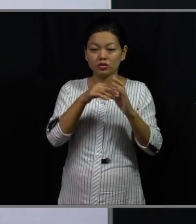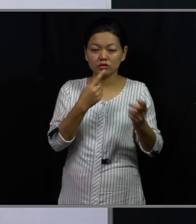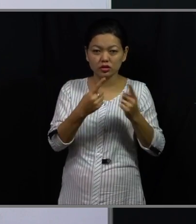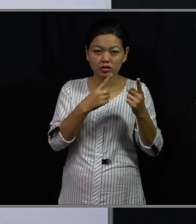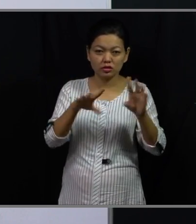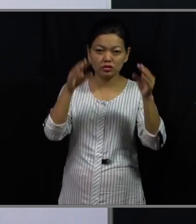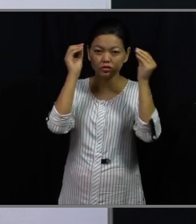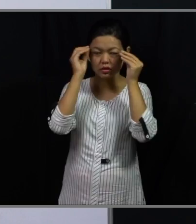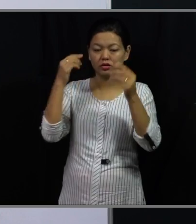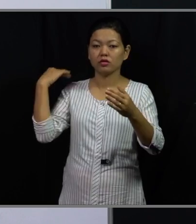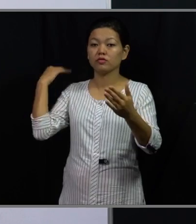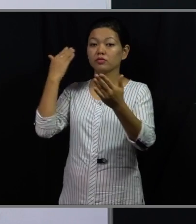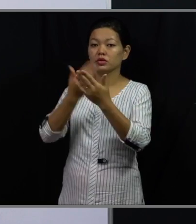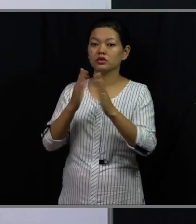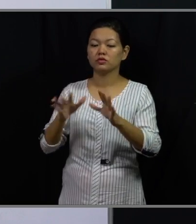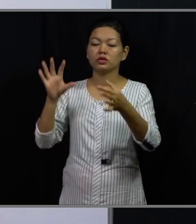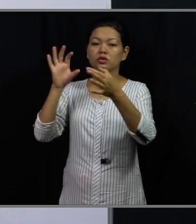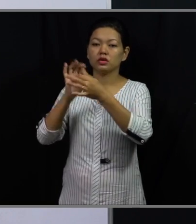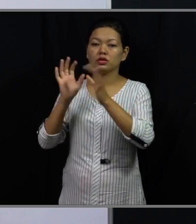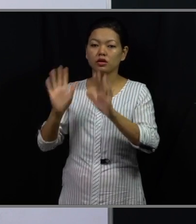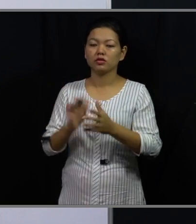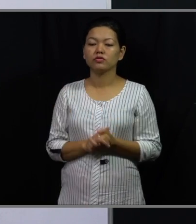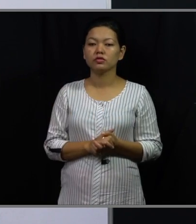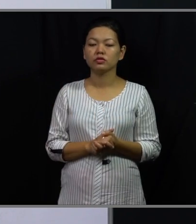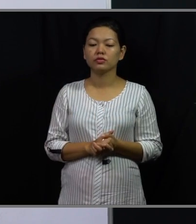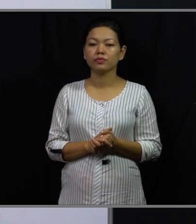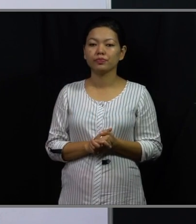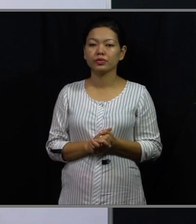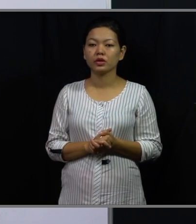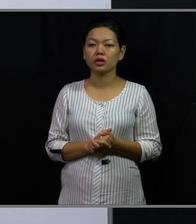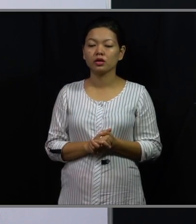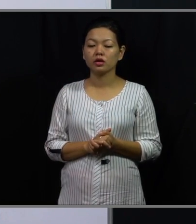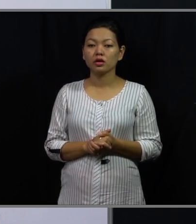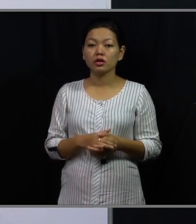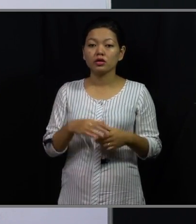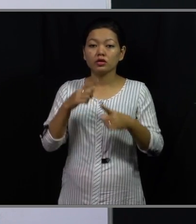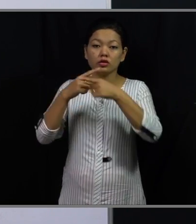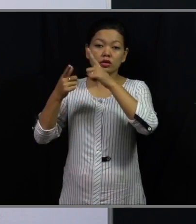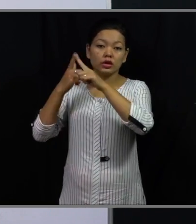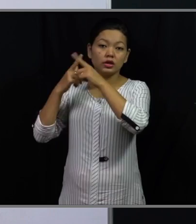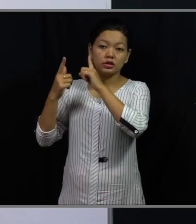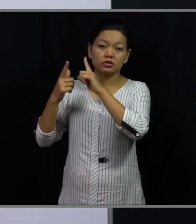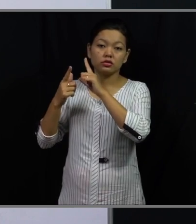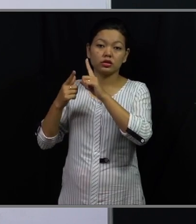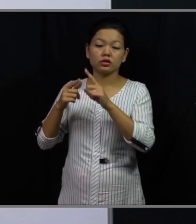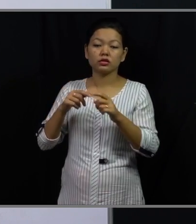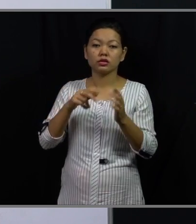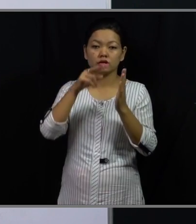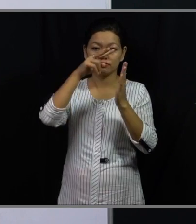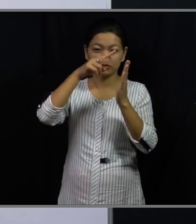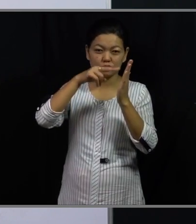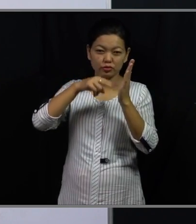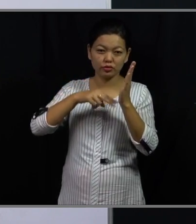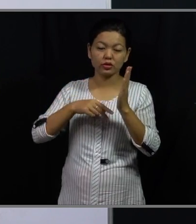Like I mentioned, history deals with the study about the past. Okay, it deals about the events